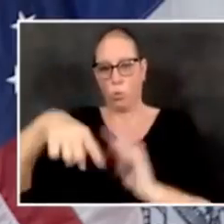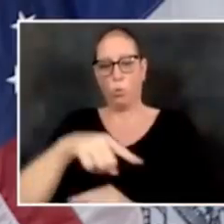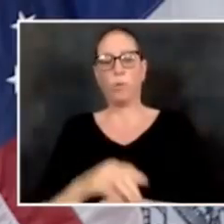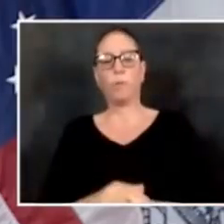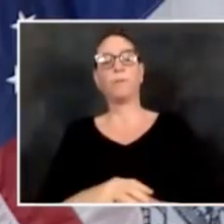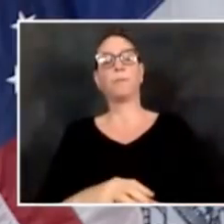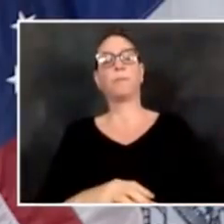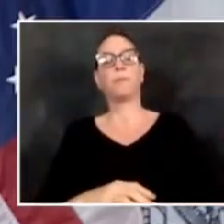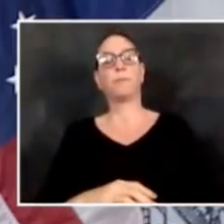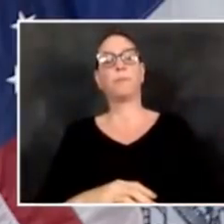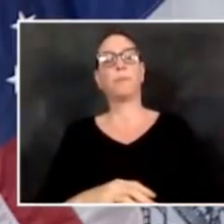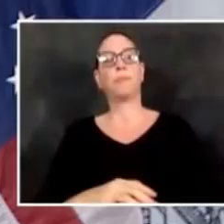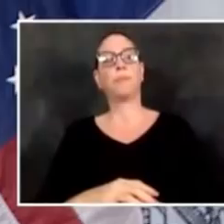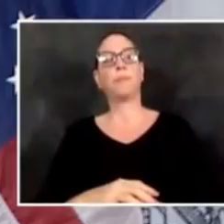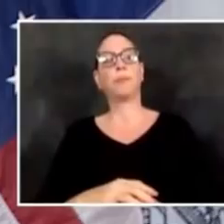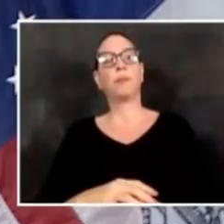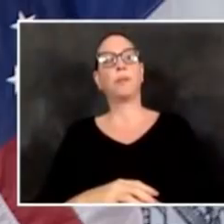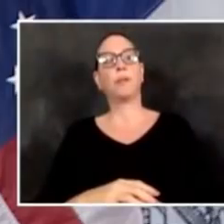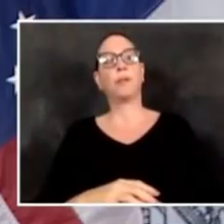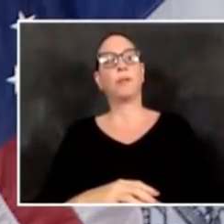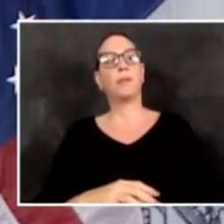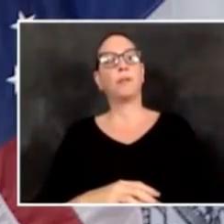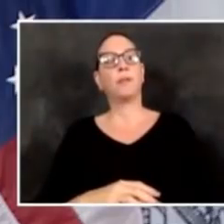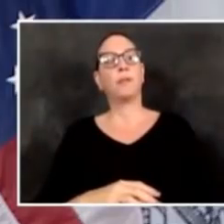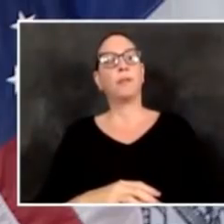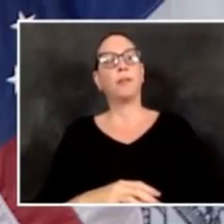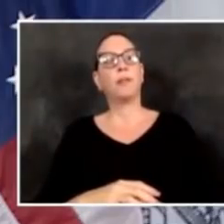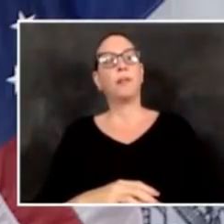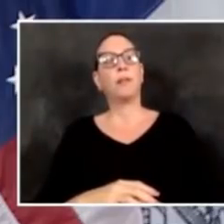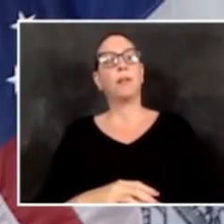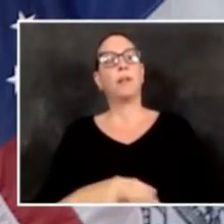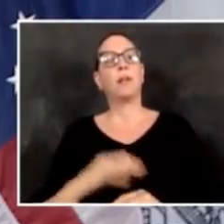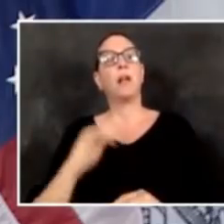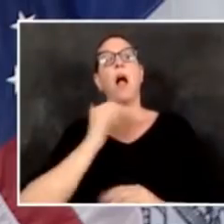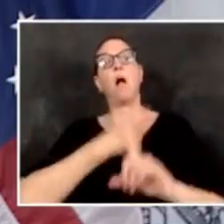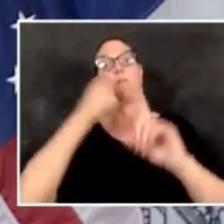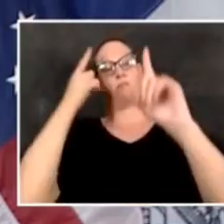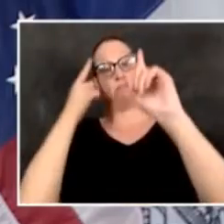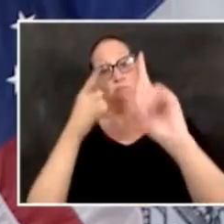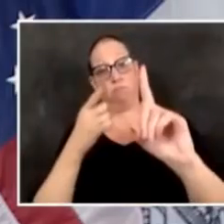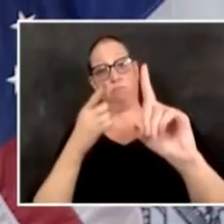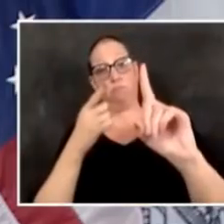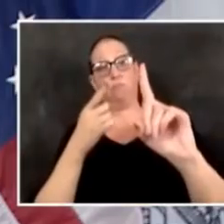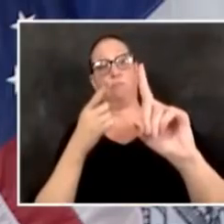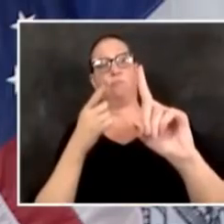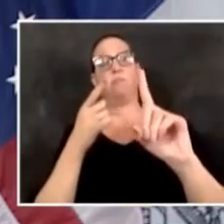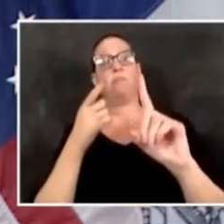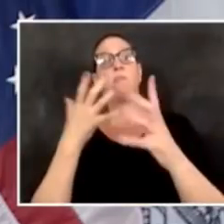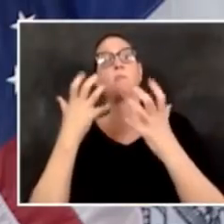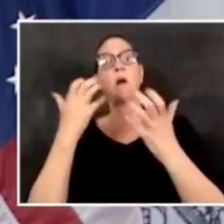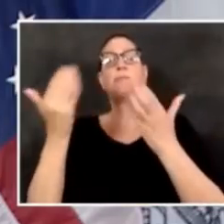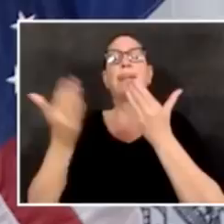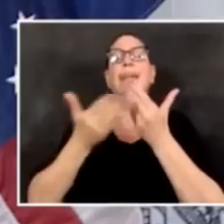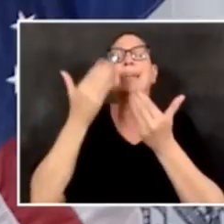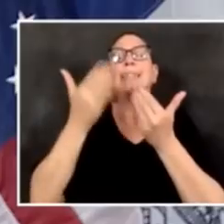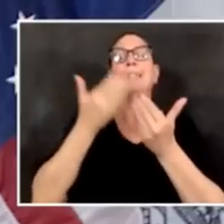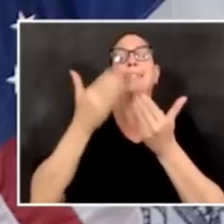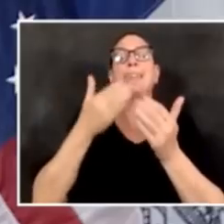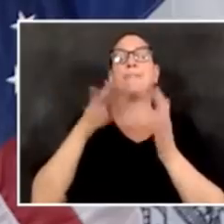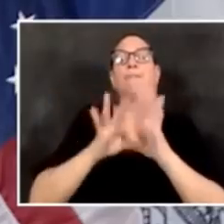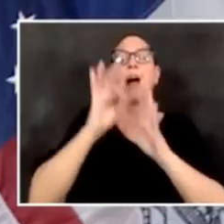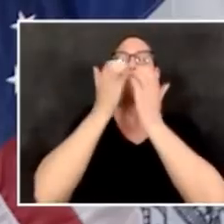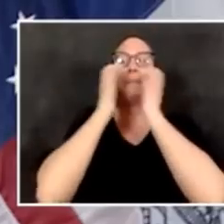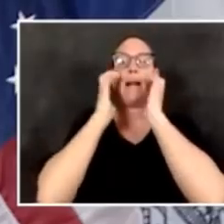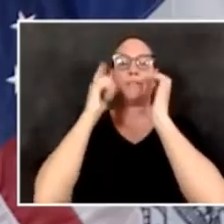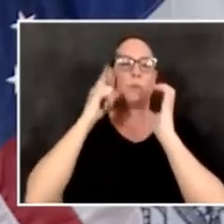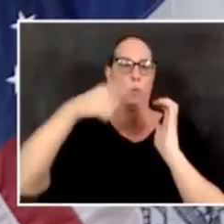the week. But the goal here is to make it that it's really, really easy if you need a face covering, get one. We've said from the beginning,